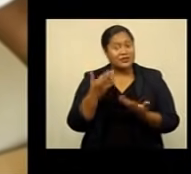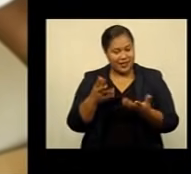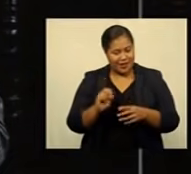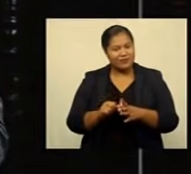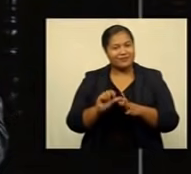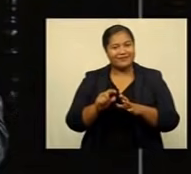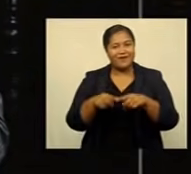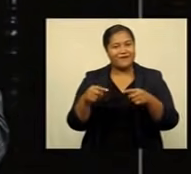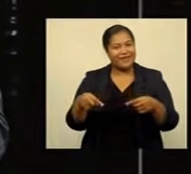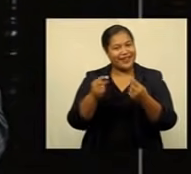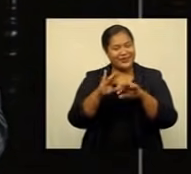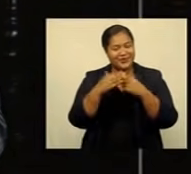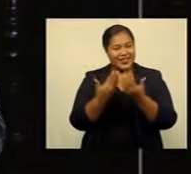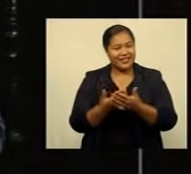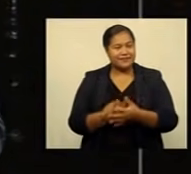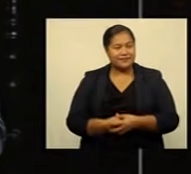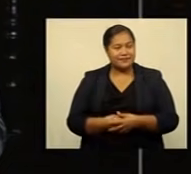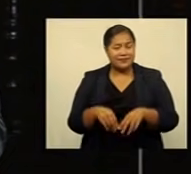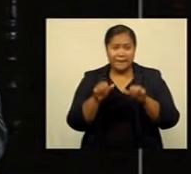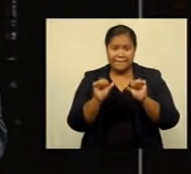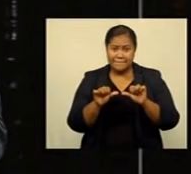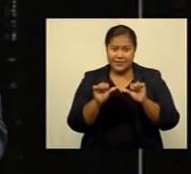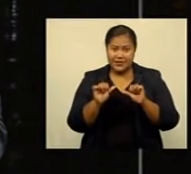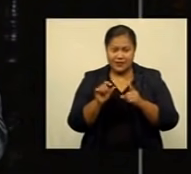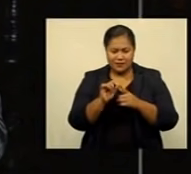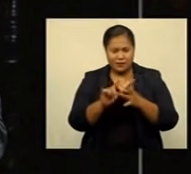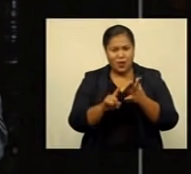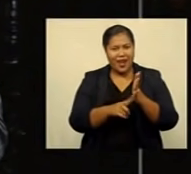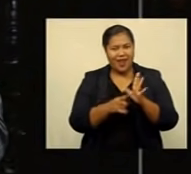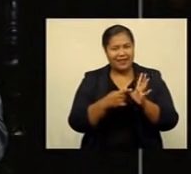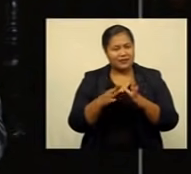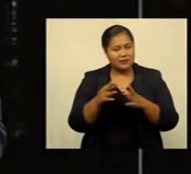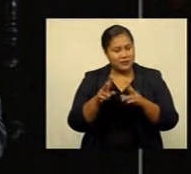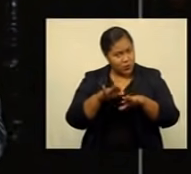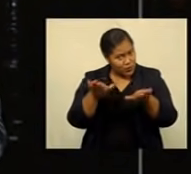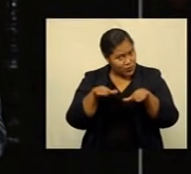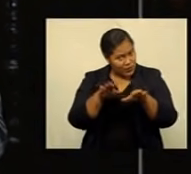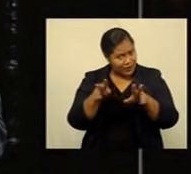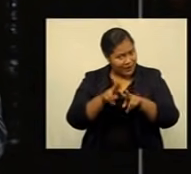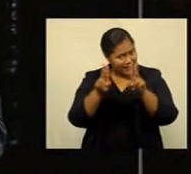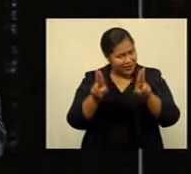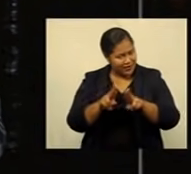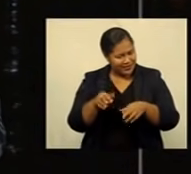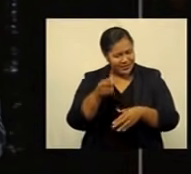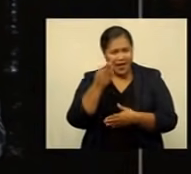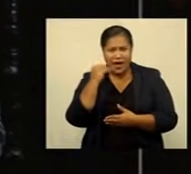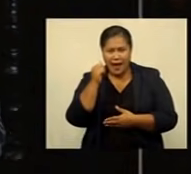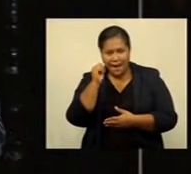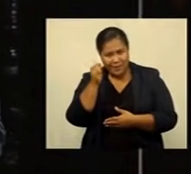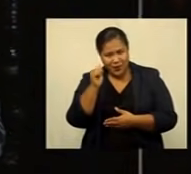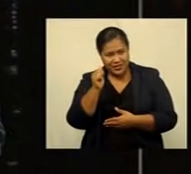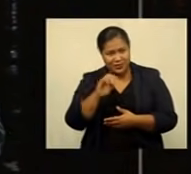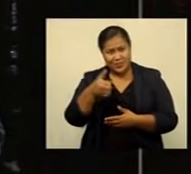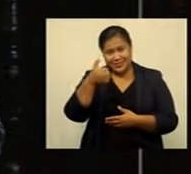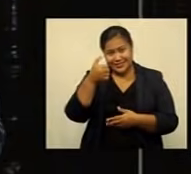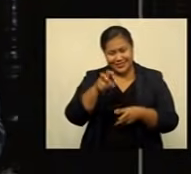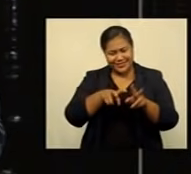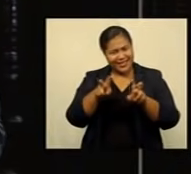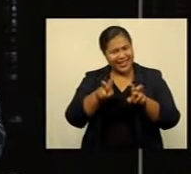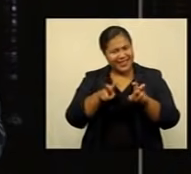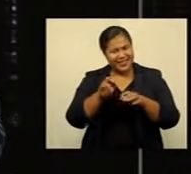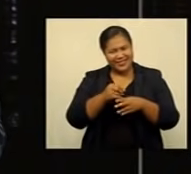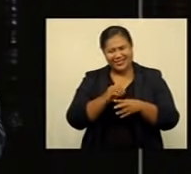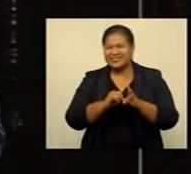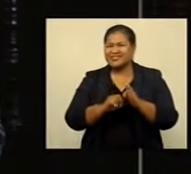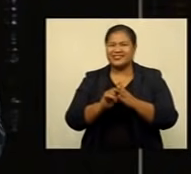together. The president of Poland's Swimming Federation has apologized after 6 athletes were sent home from the Tokyo